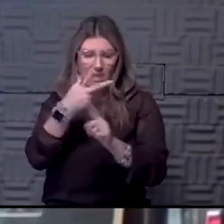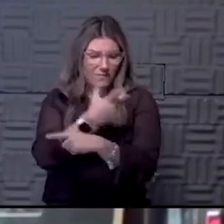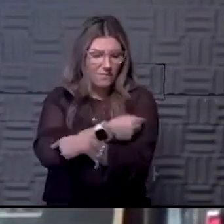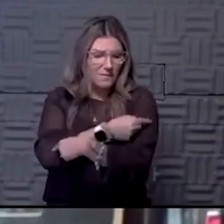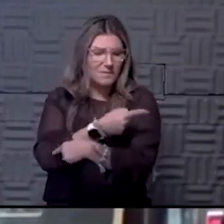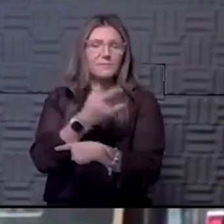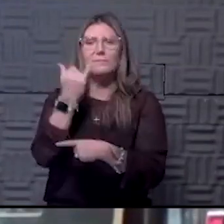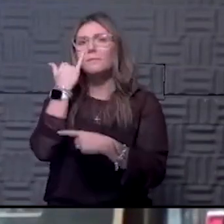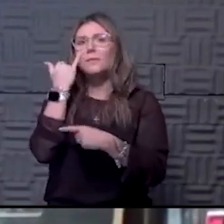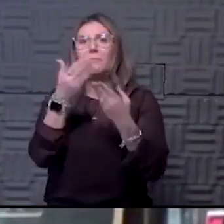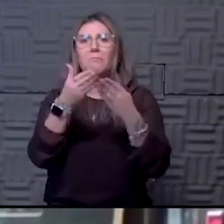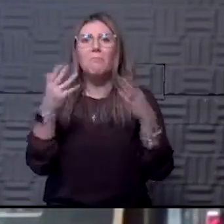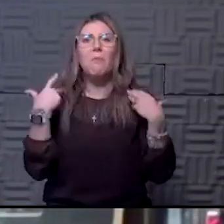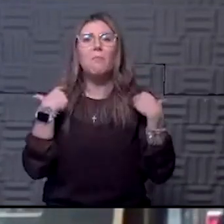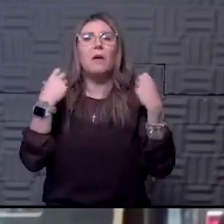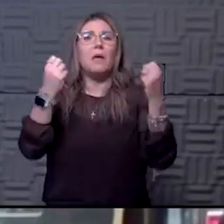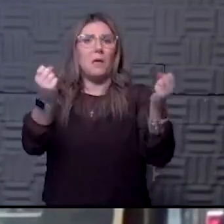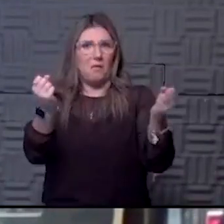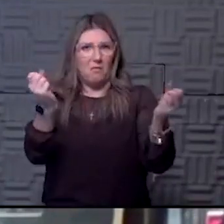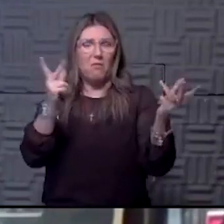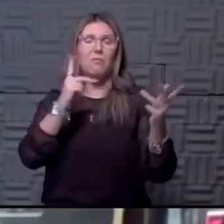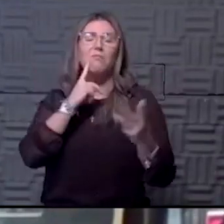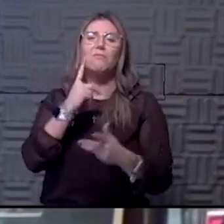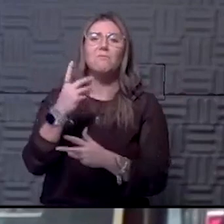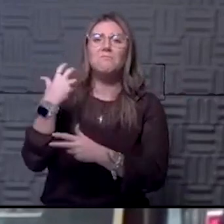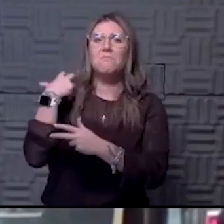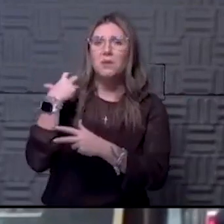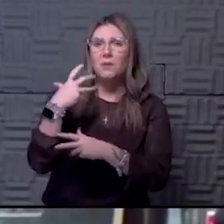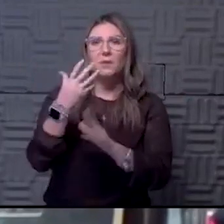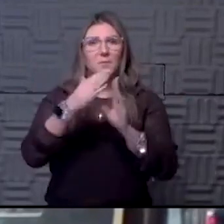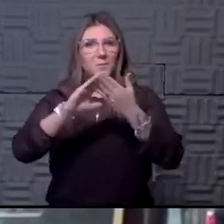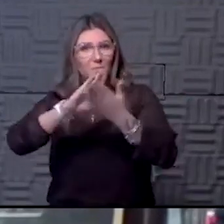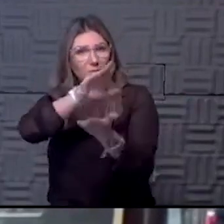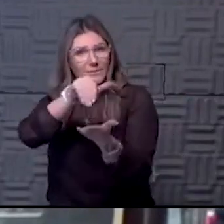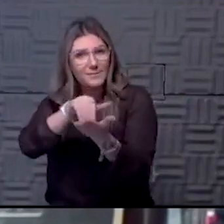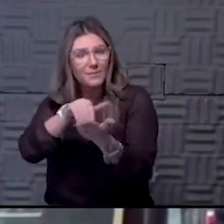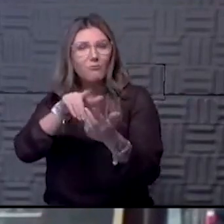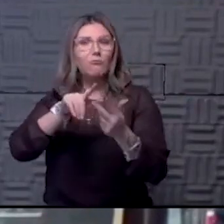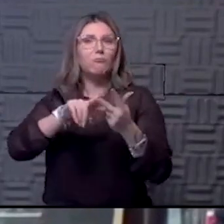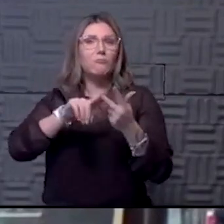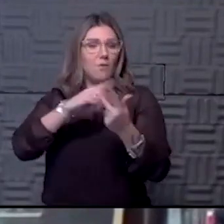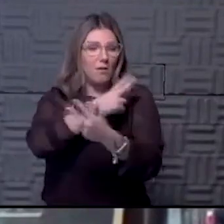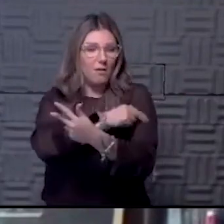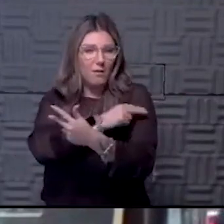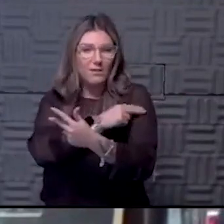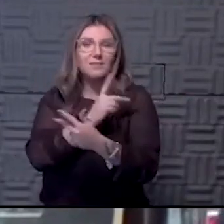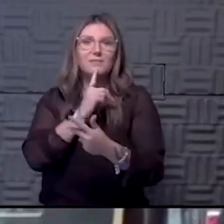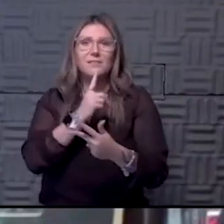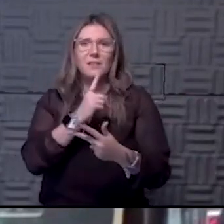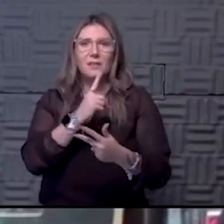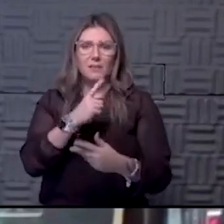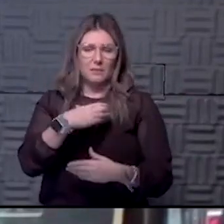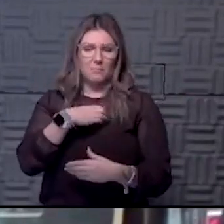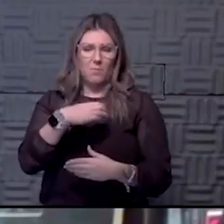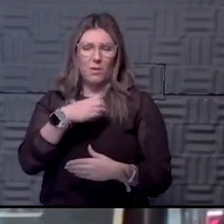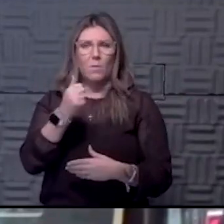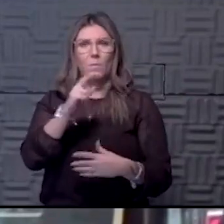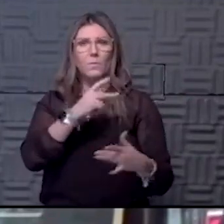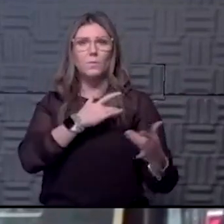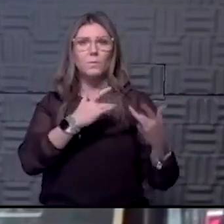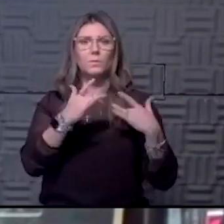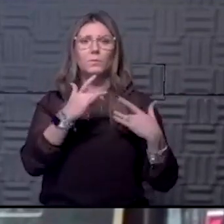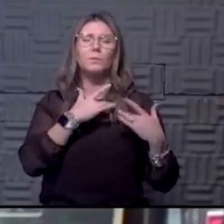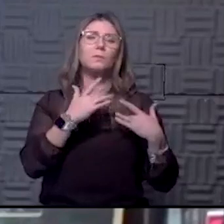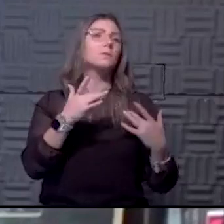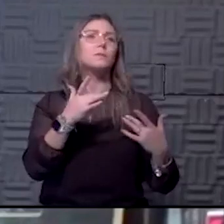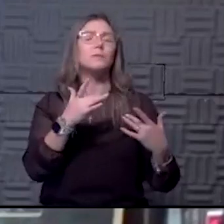health officials, community health centers, hospital, the the complaint, the concern is the lack